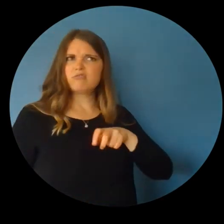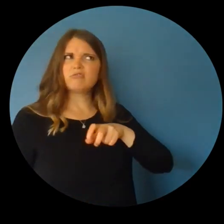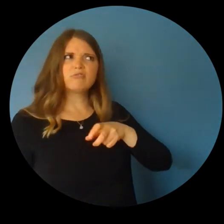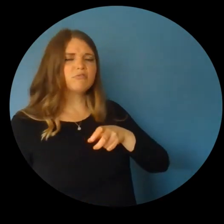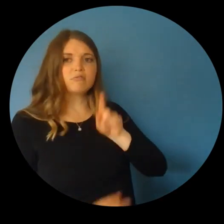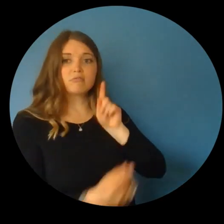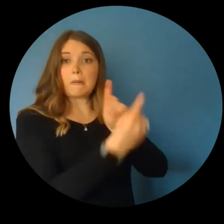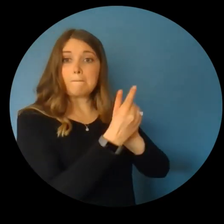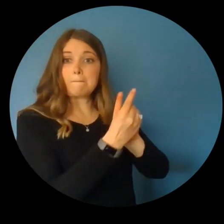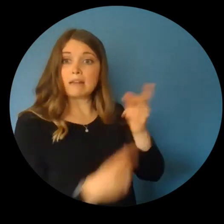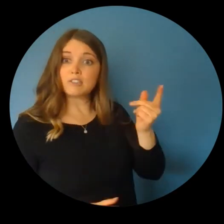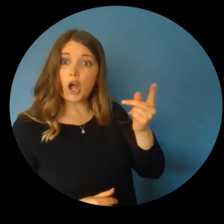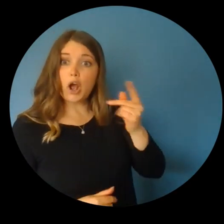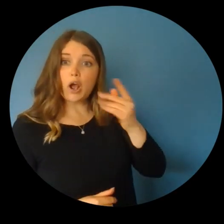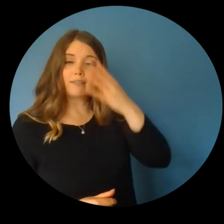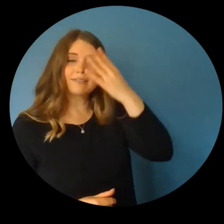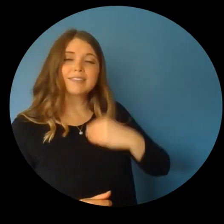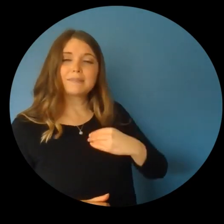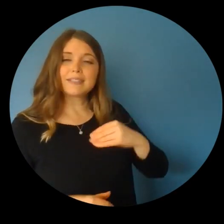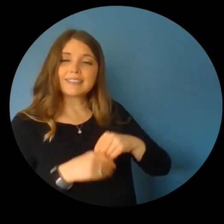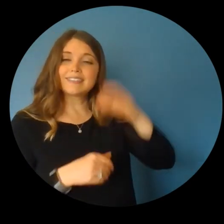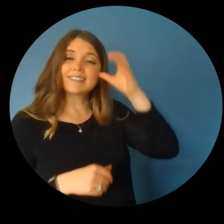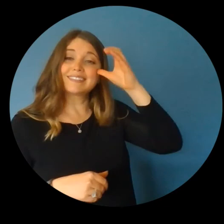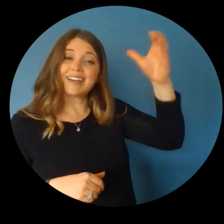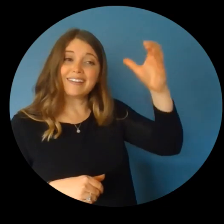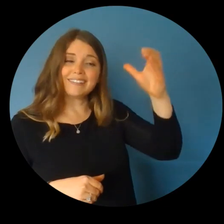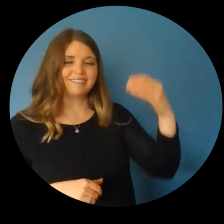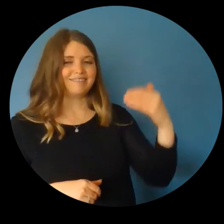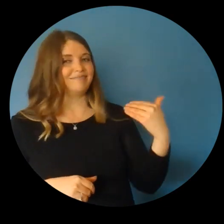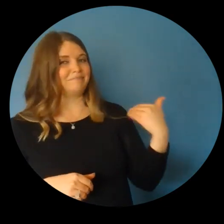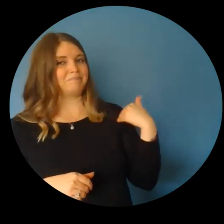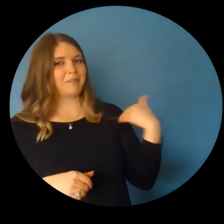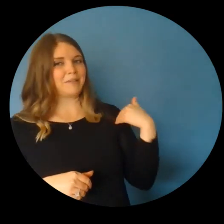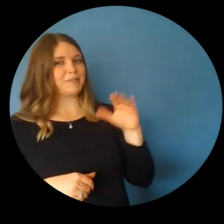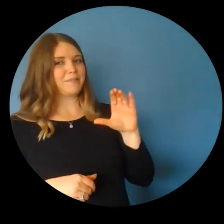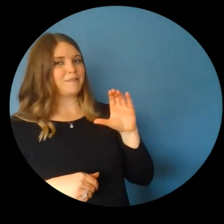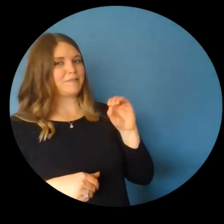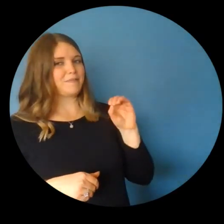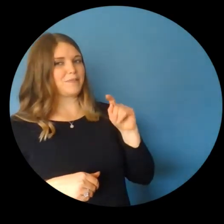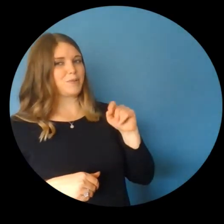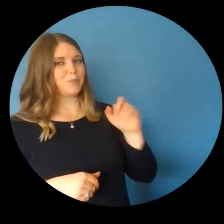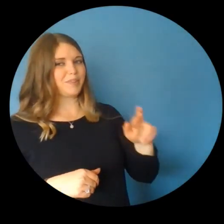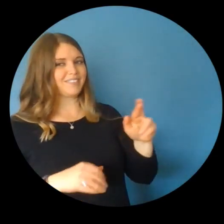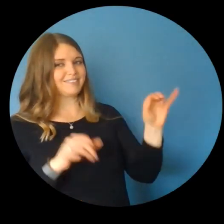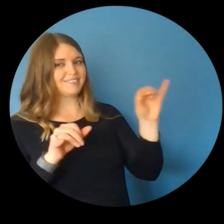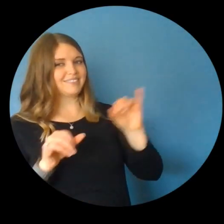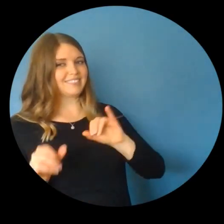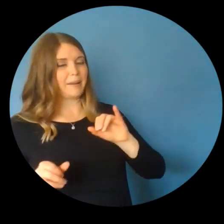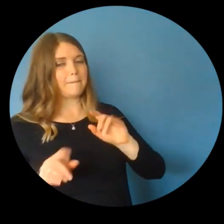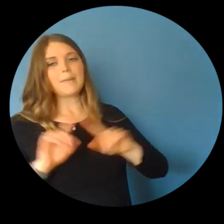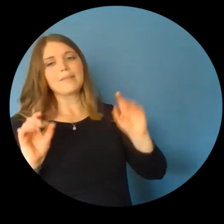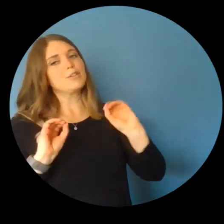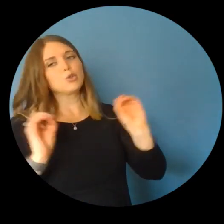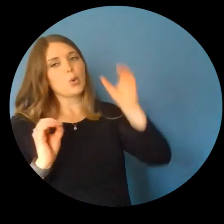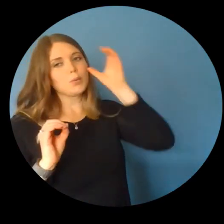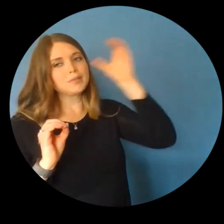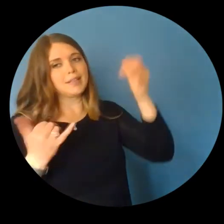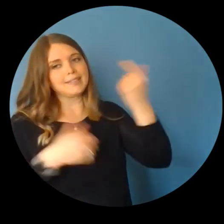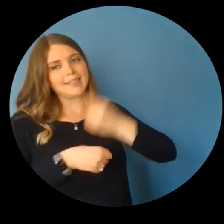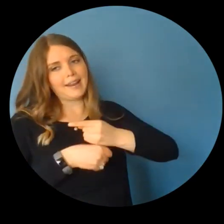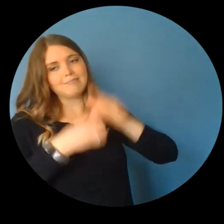snoozing in the sunshine. Kind of reminds me of Cooper. Cooper likes to do that too. Although there's no sun today. It's a little